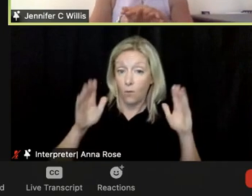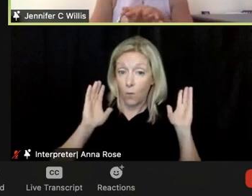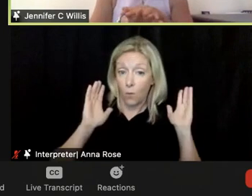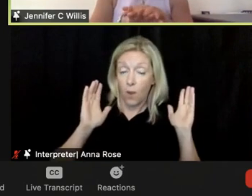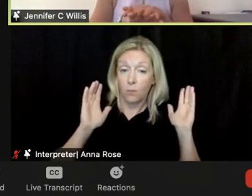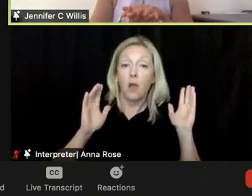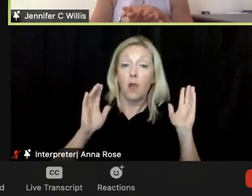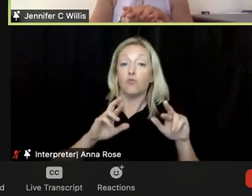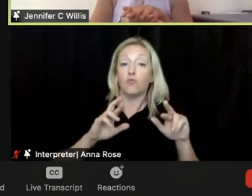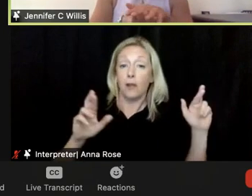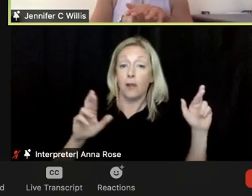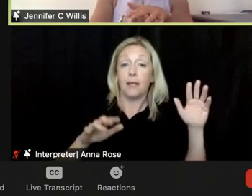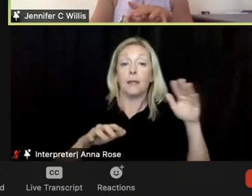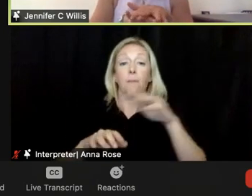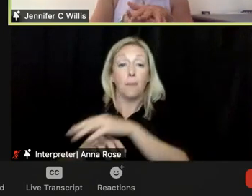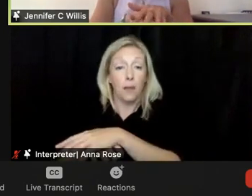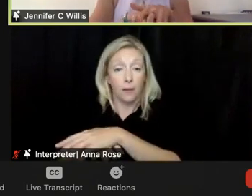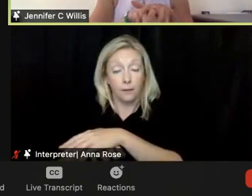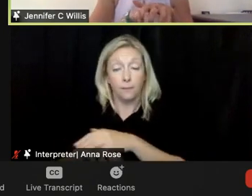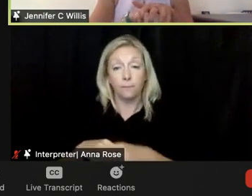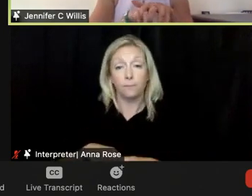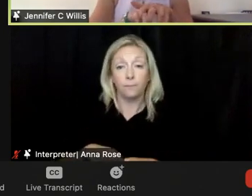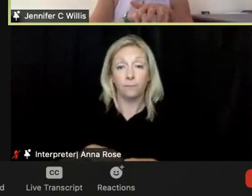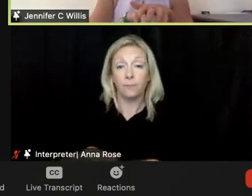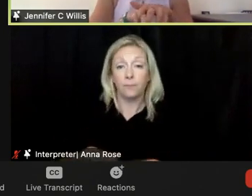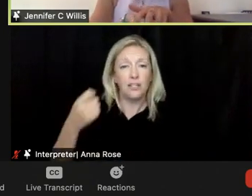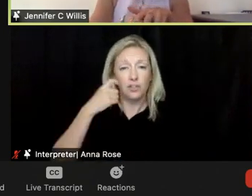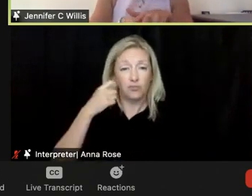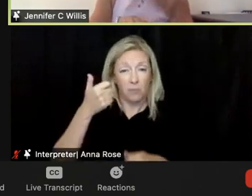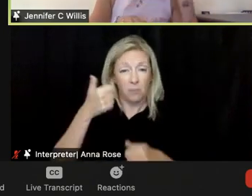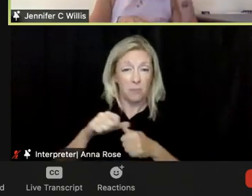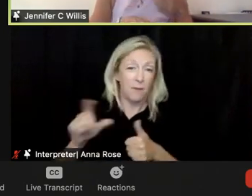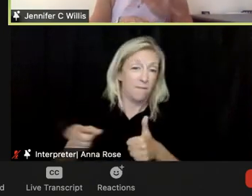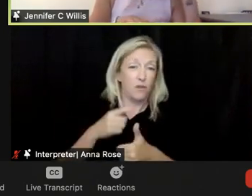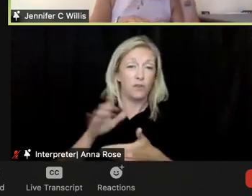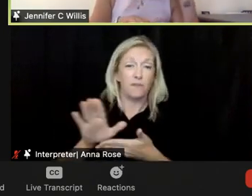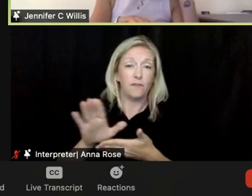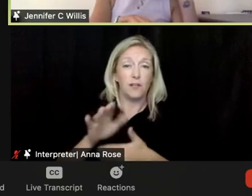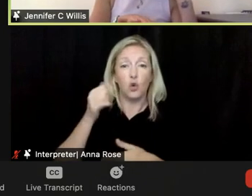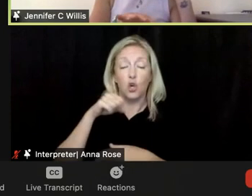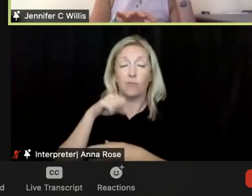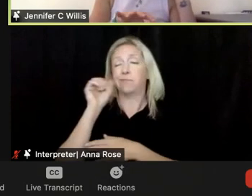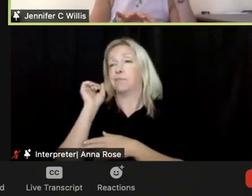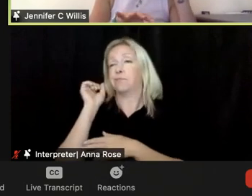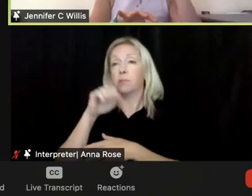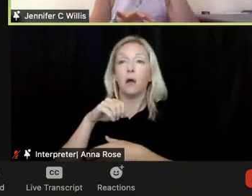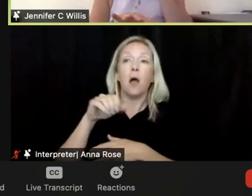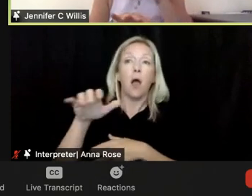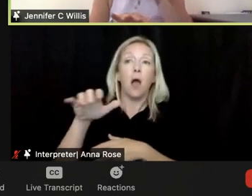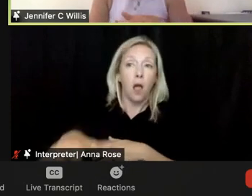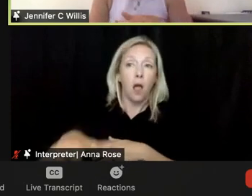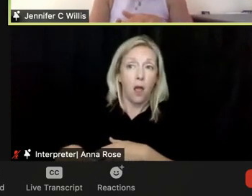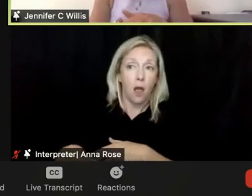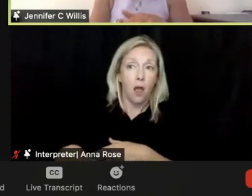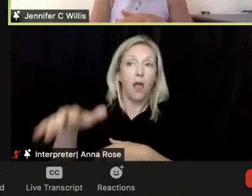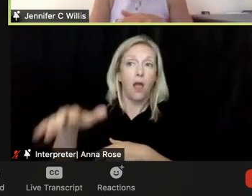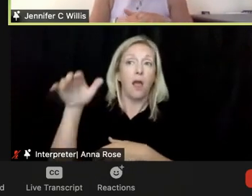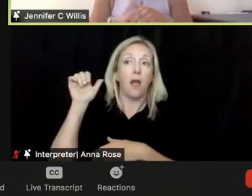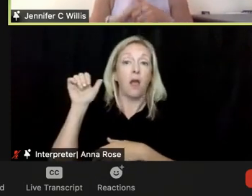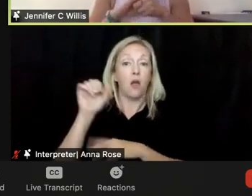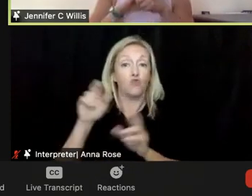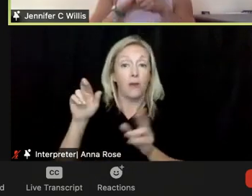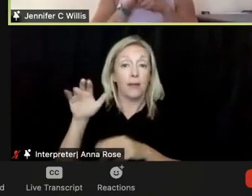back when they feel ready for it. As you saw with that student in the very first video, she'd take her hand away, and initially when she was ready, then she would come